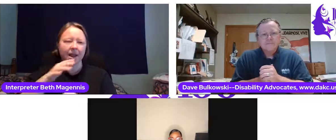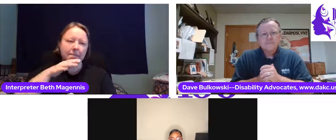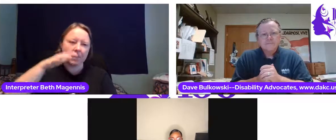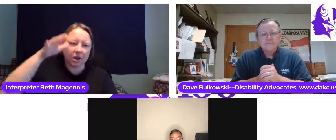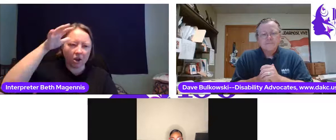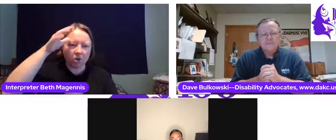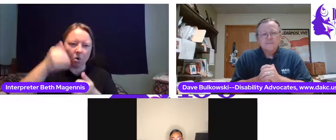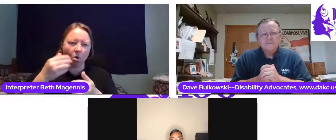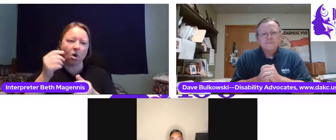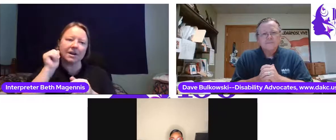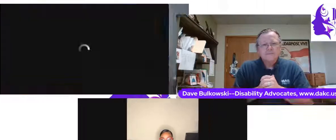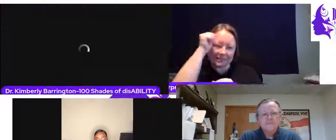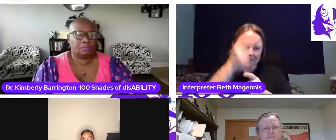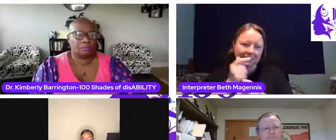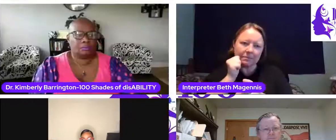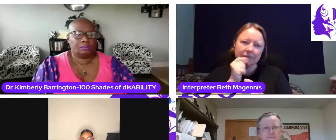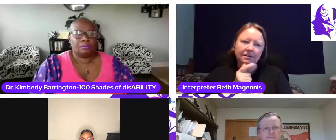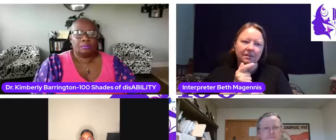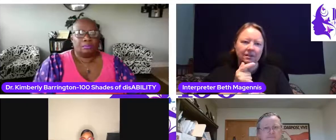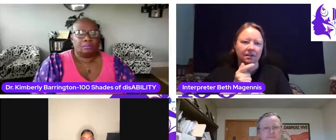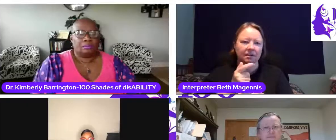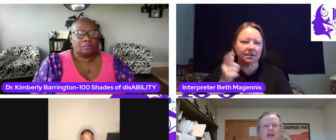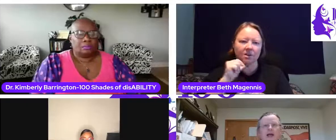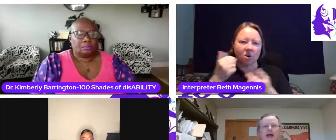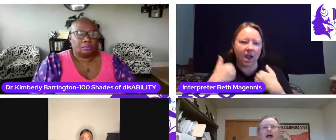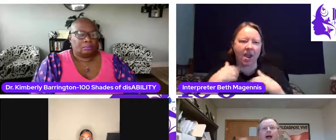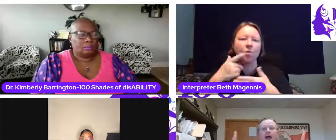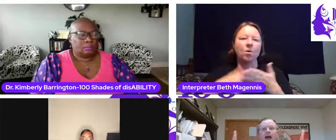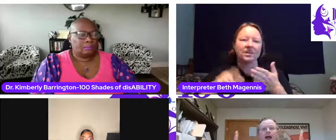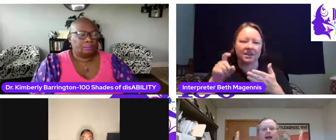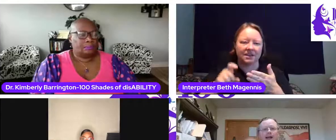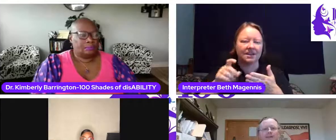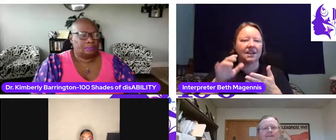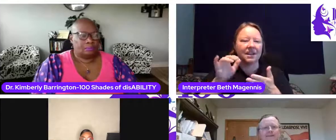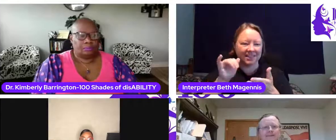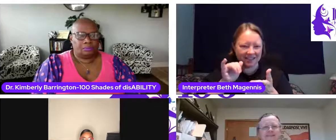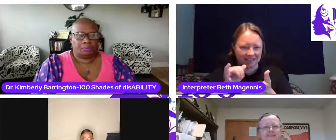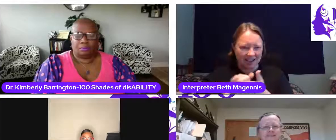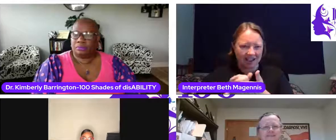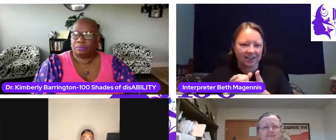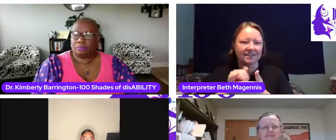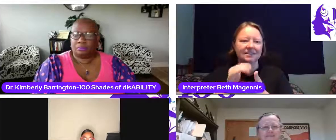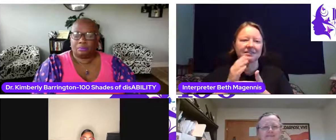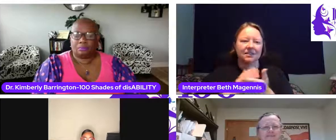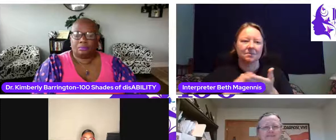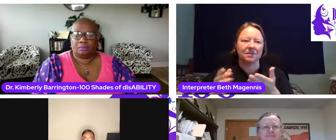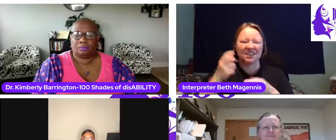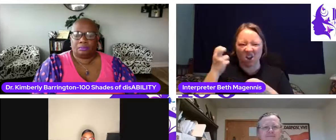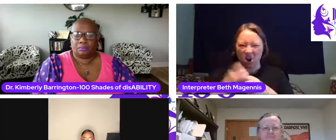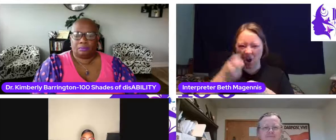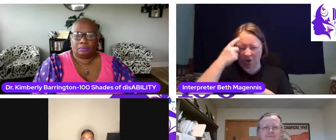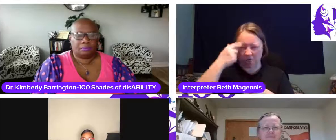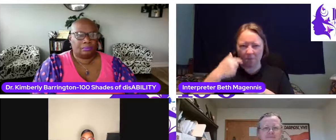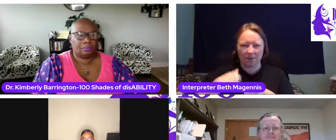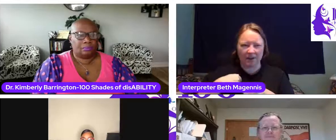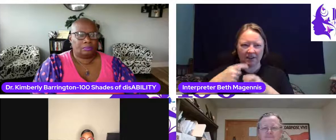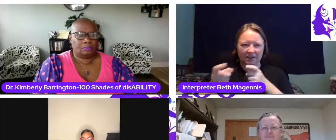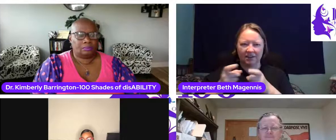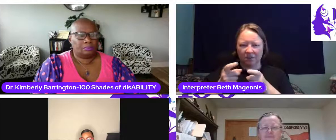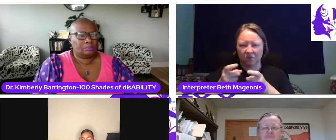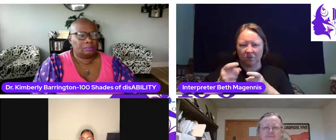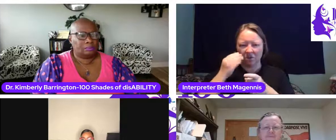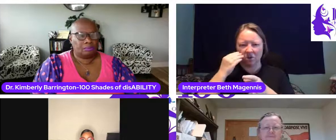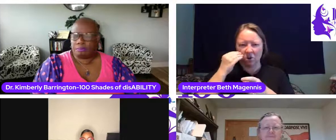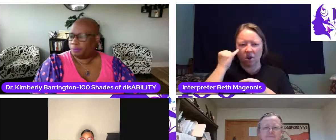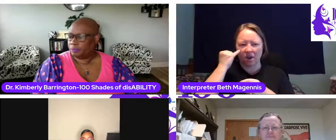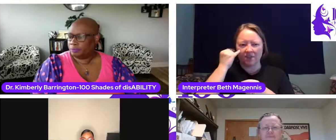at the shopping center and they don't have, you know, what they need. And that's something that, you know, it's difficult for me to deal with, you know, if